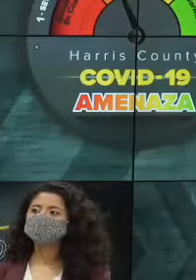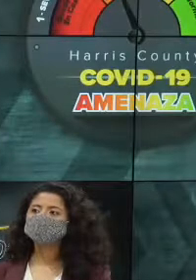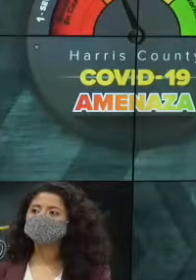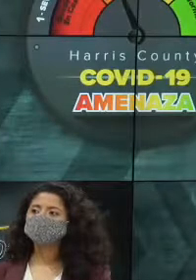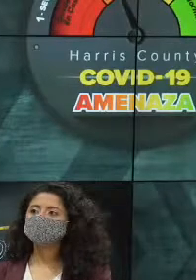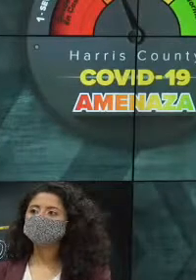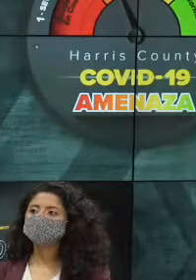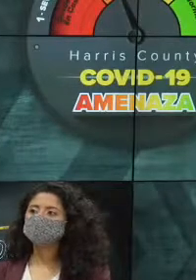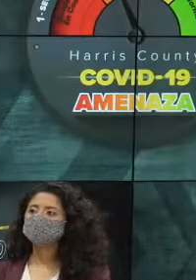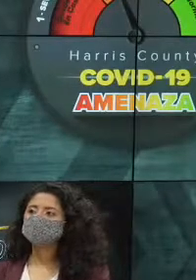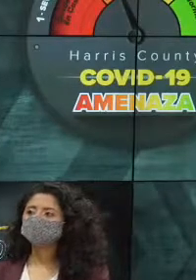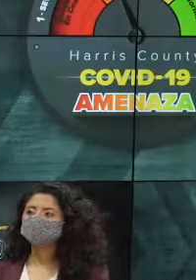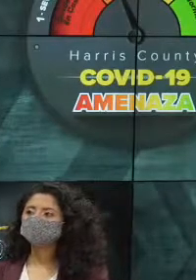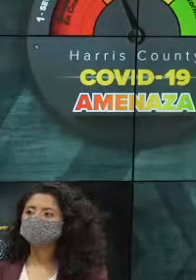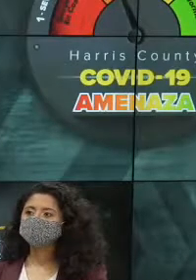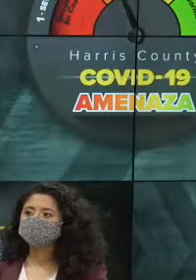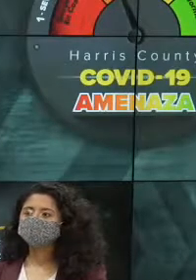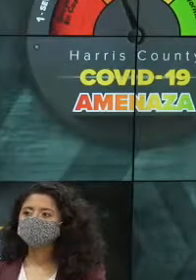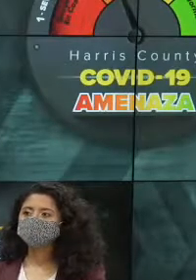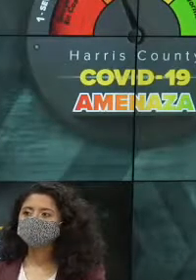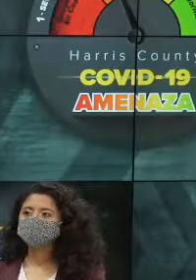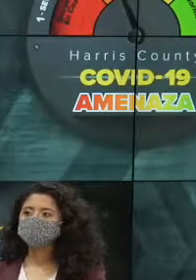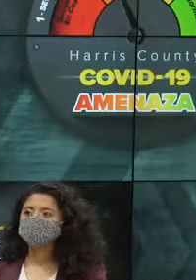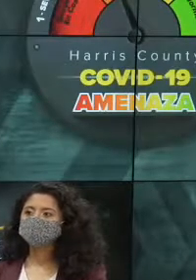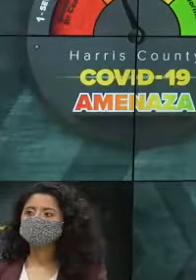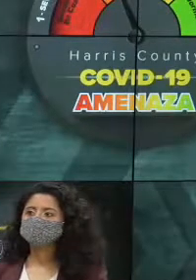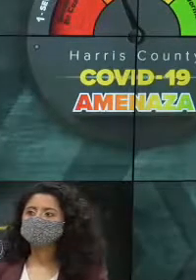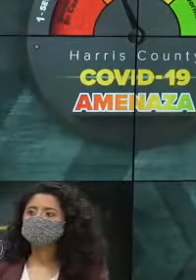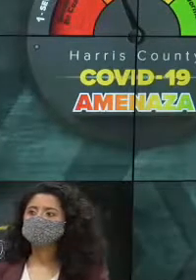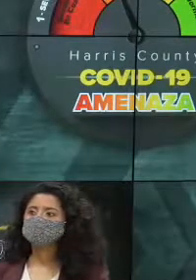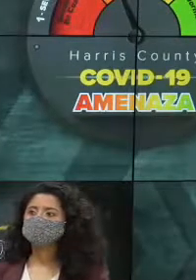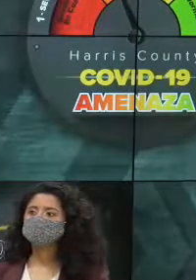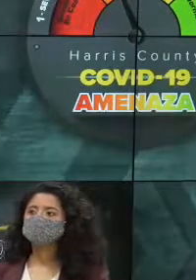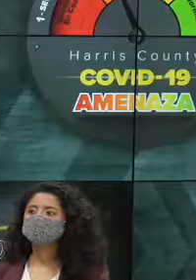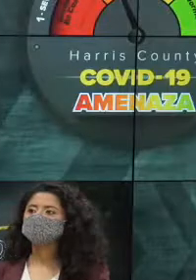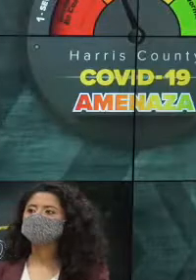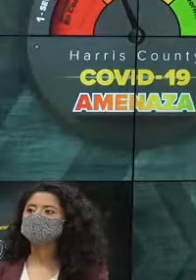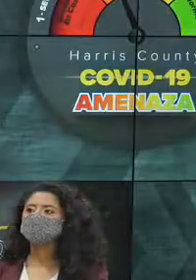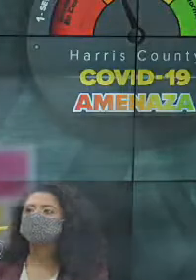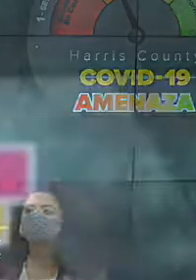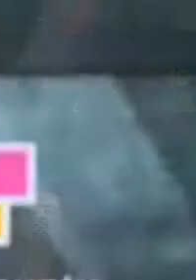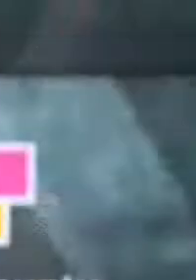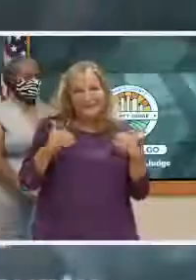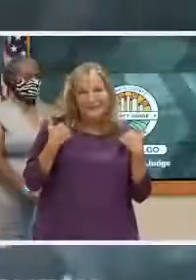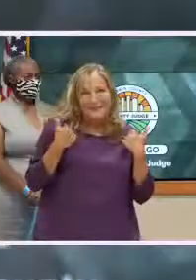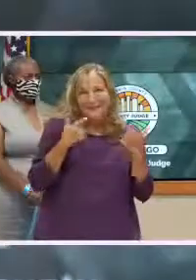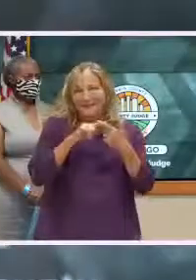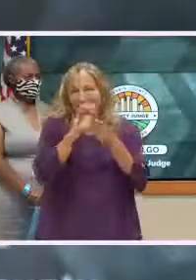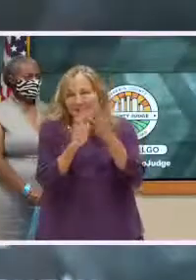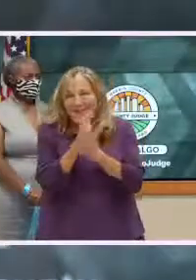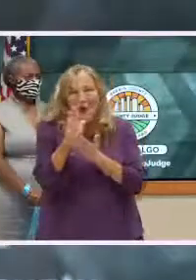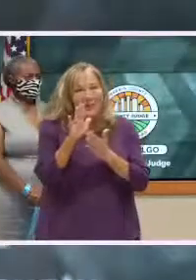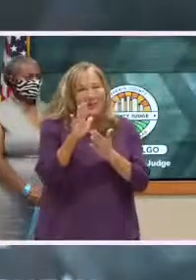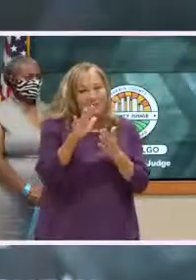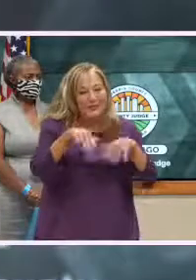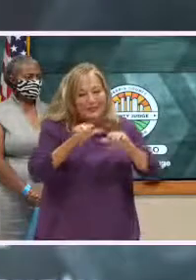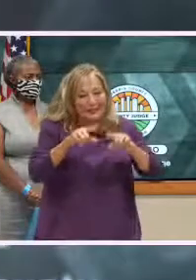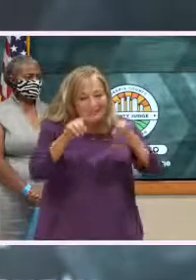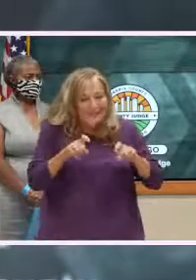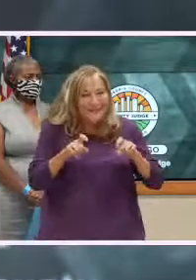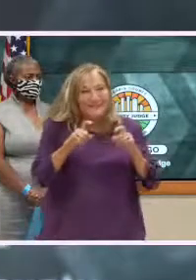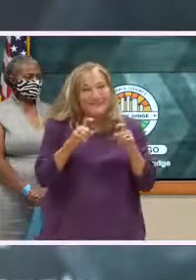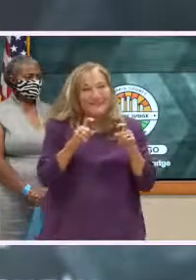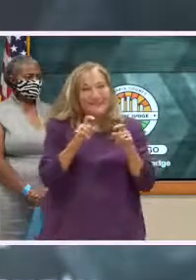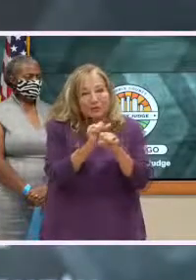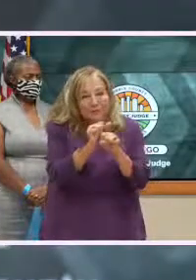you're applying to universities, taking your SATs, or looking for your first job, or maybe getting